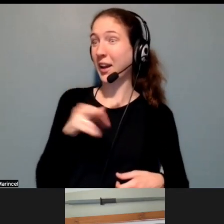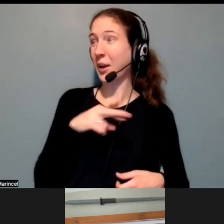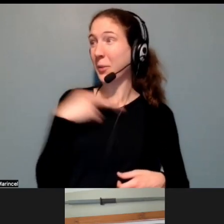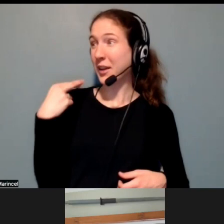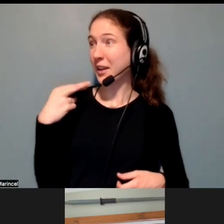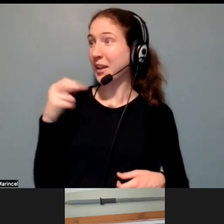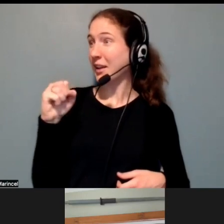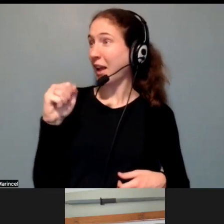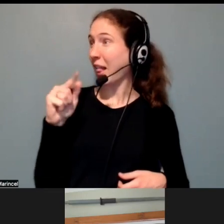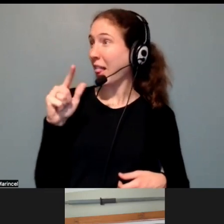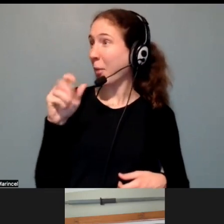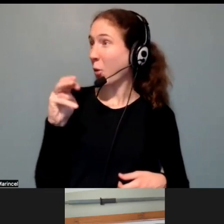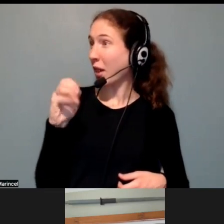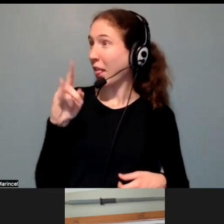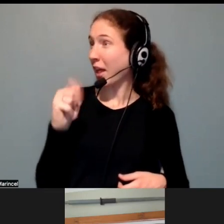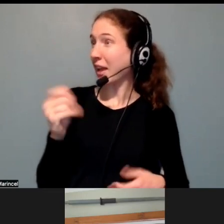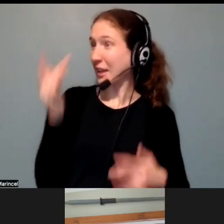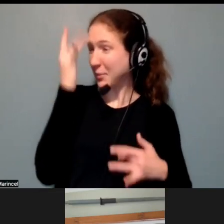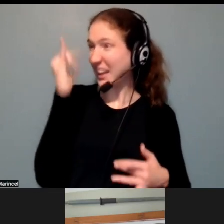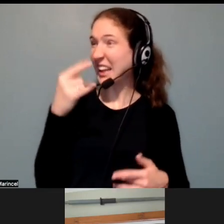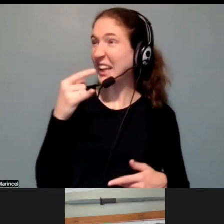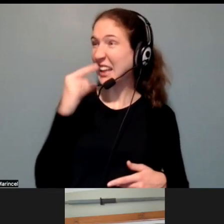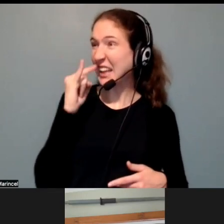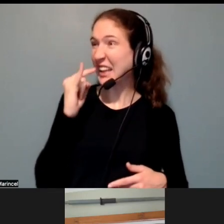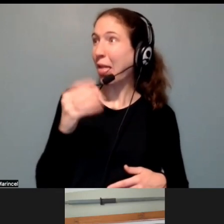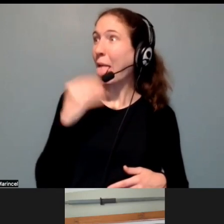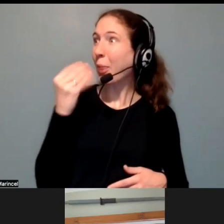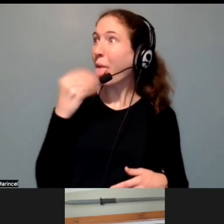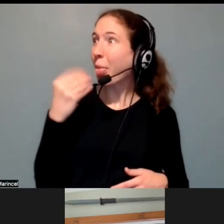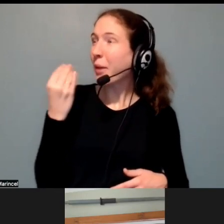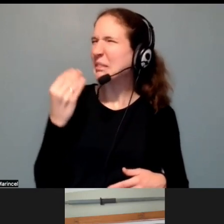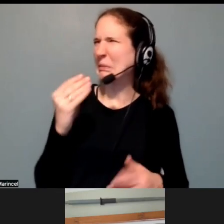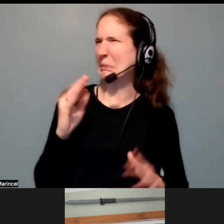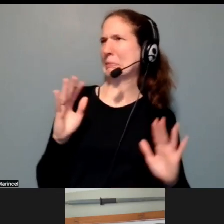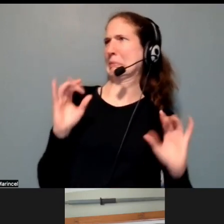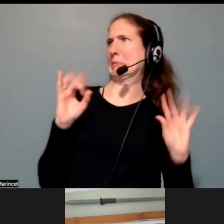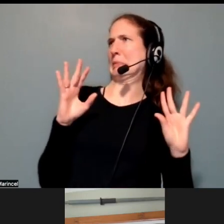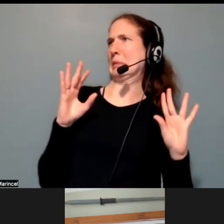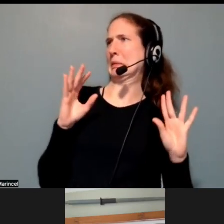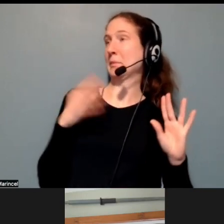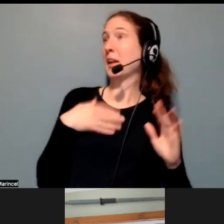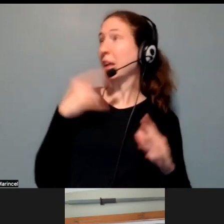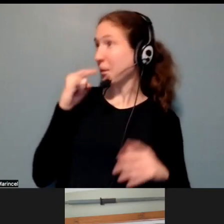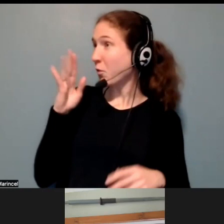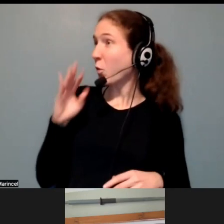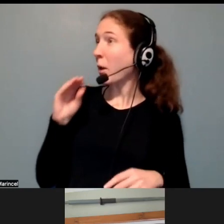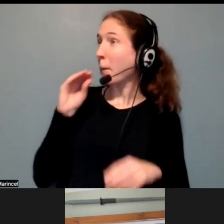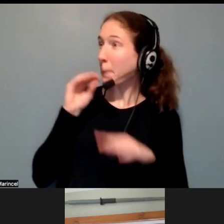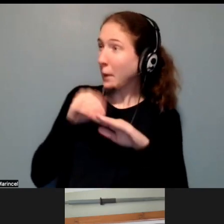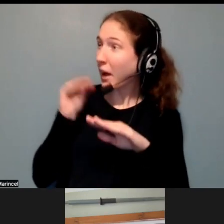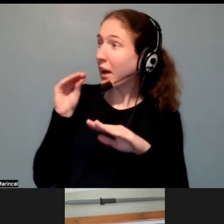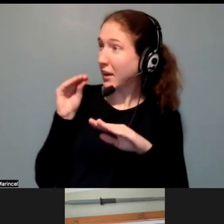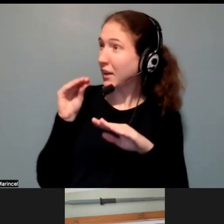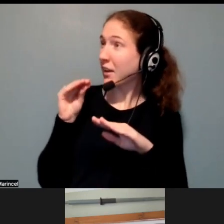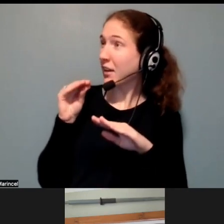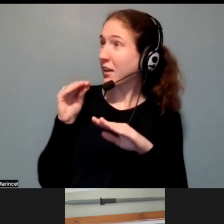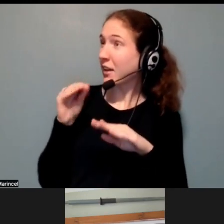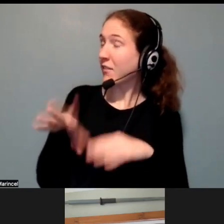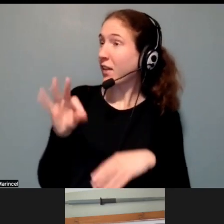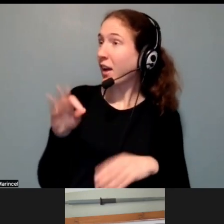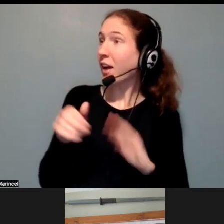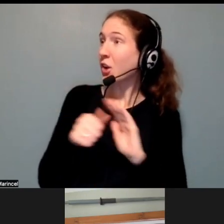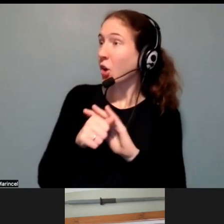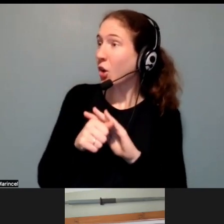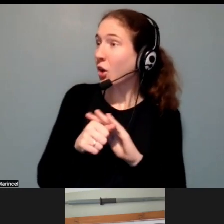do it, right? Oh, yeah. Mm. Oh gosh, my kids used to kiss them. They'd find a Yeah. turtle or a frog, and